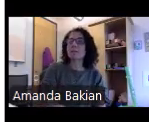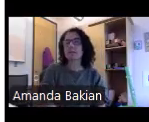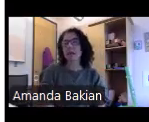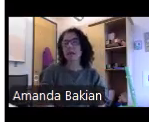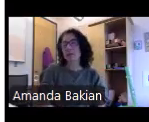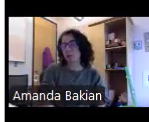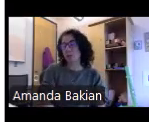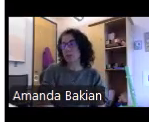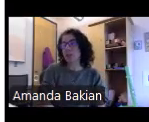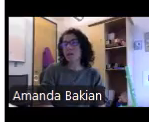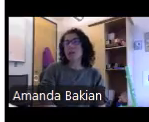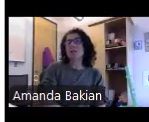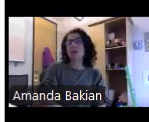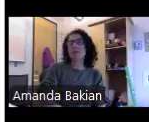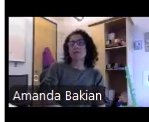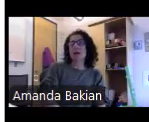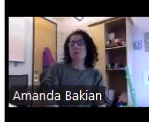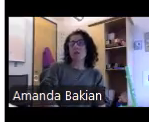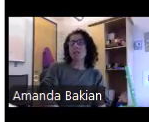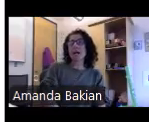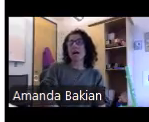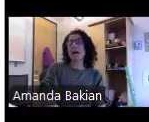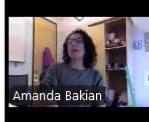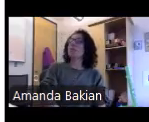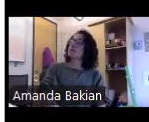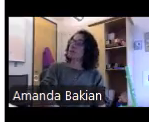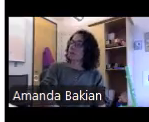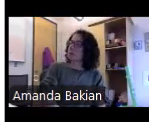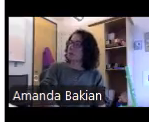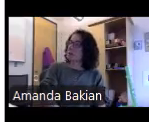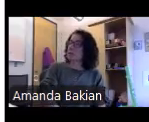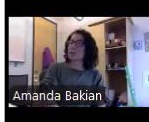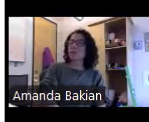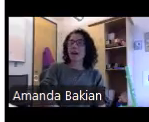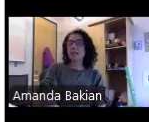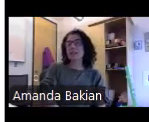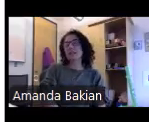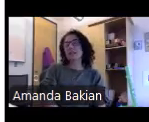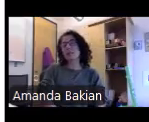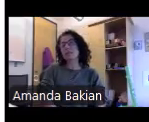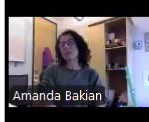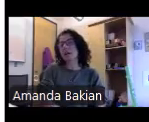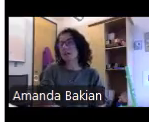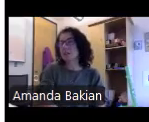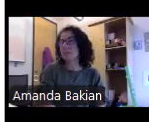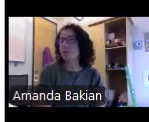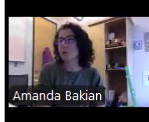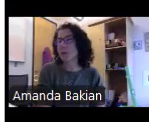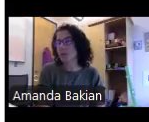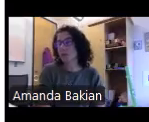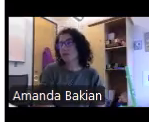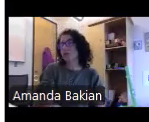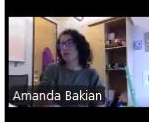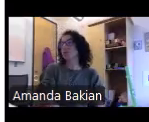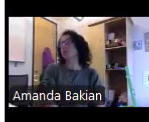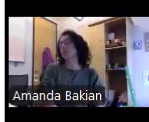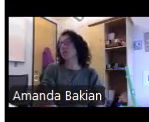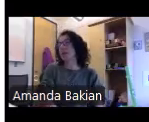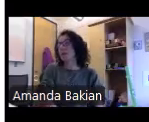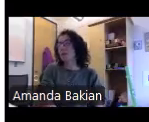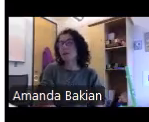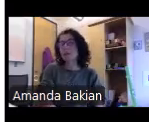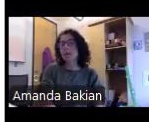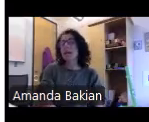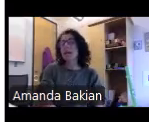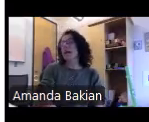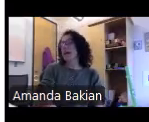that participates in that network. Talk about that work, and then we'll discuss findings on the prevalence of autism in 4 and 8-year-old children, both